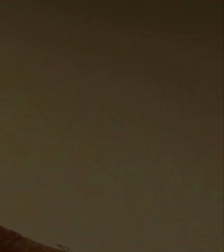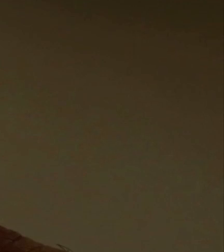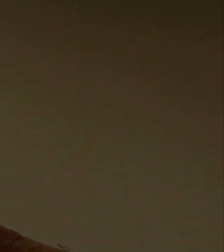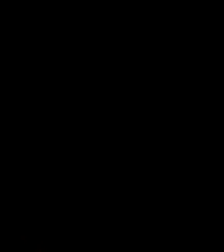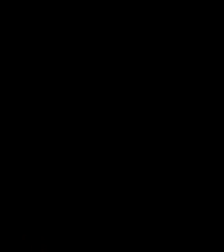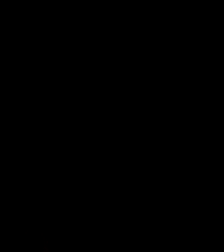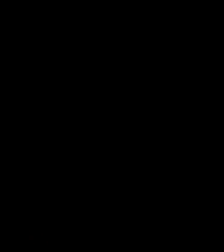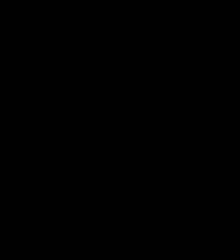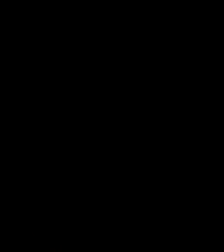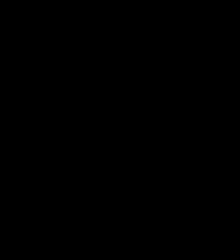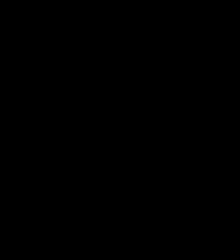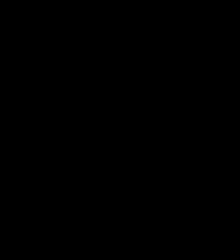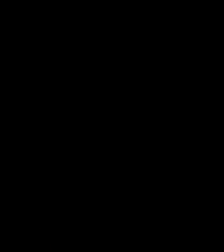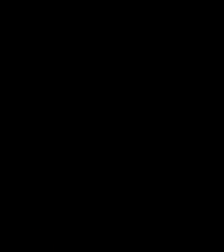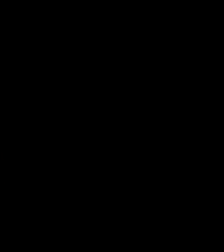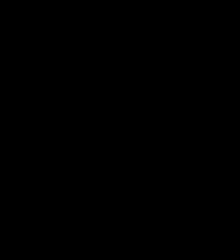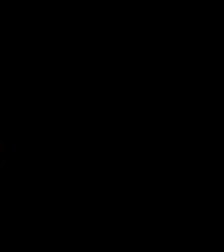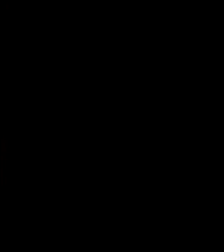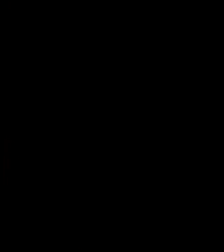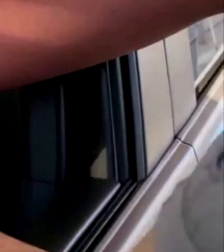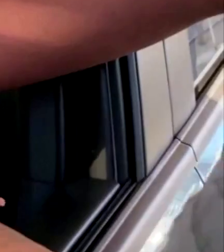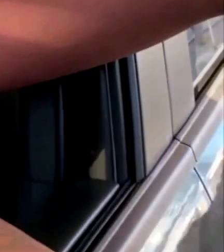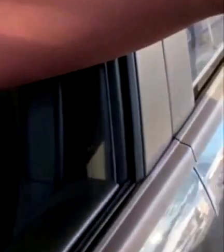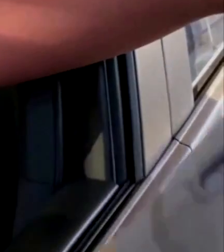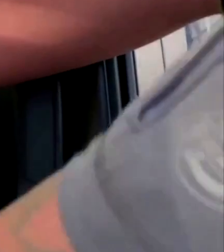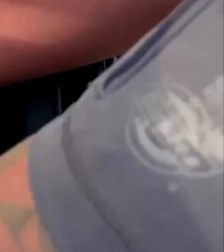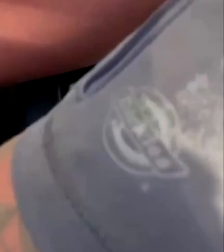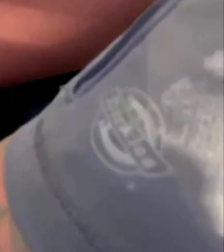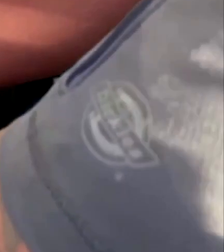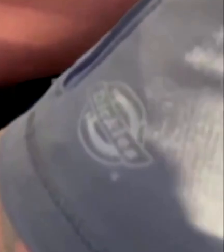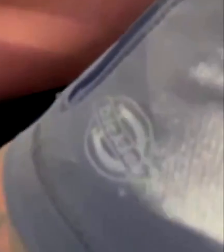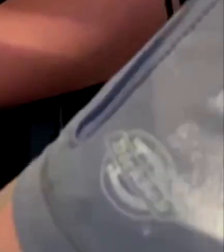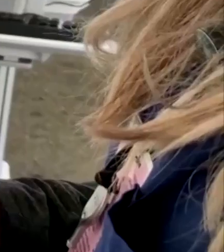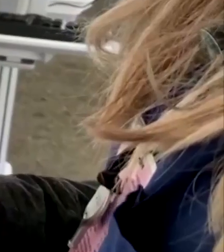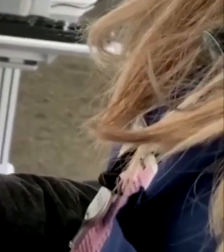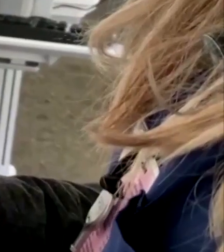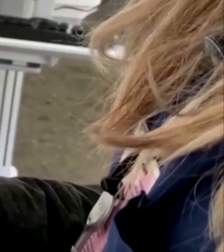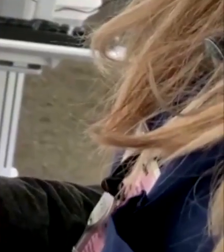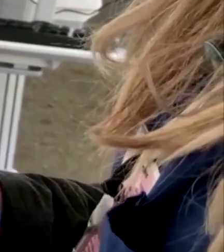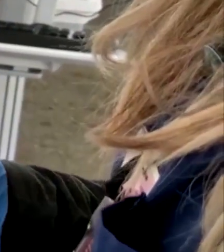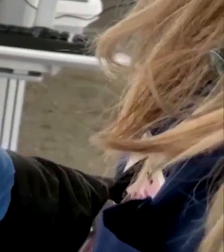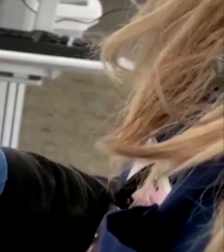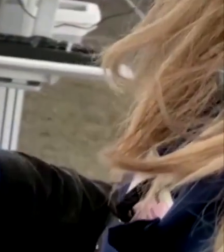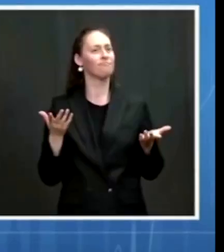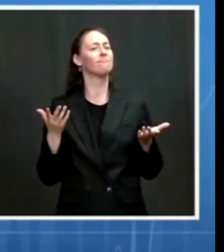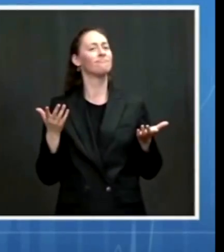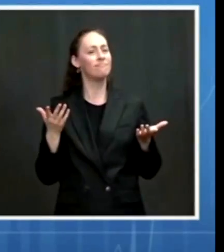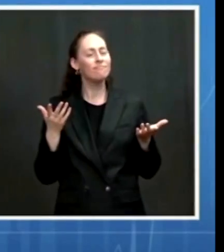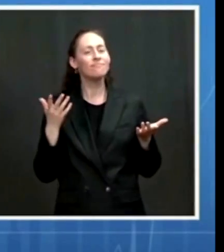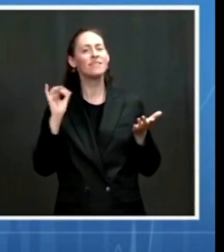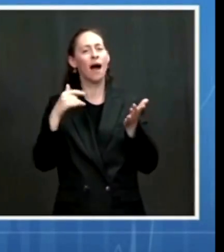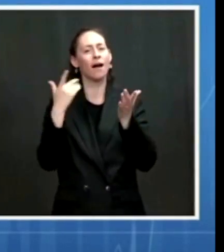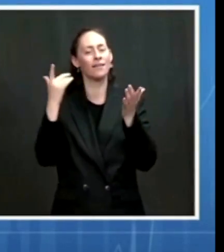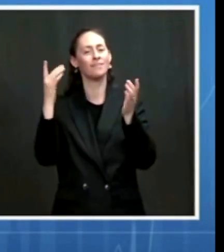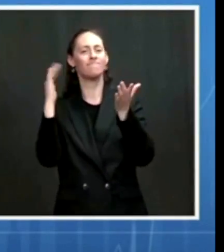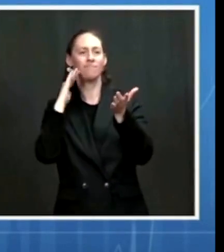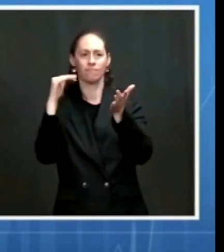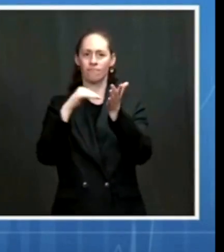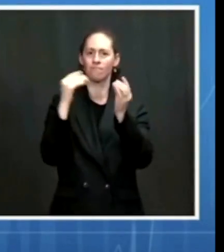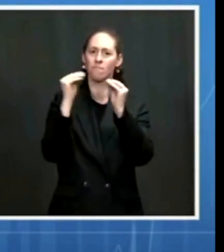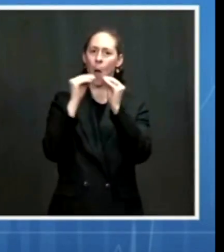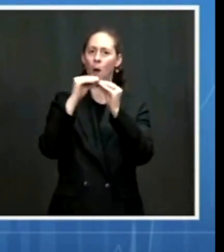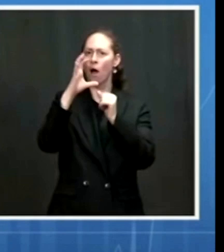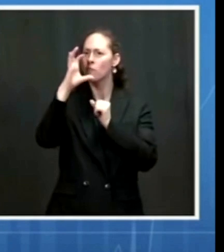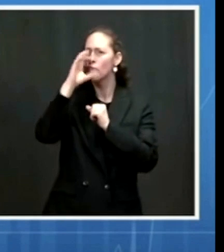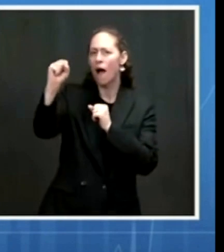Tinder and Bumble to encourage more Americans to get vaccinated against the virus. These dating apps will now allow vaccinated people